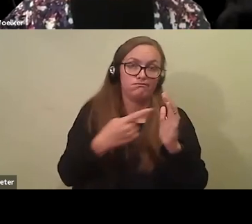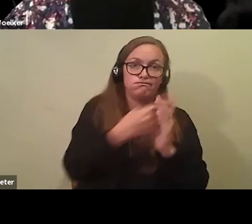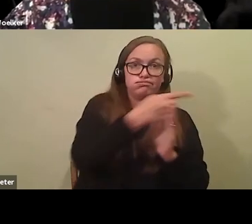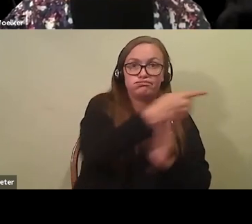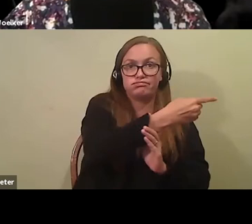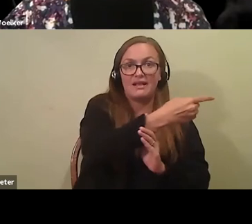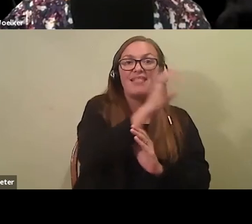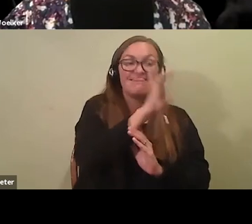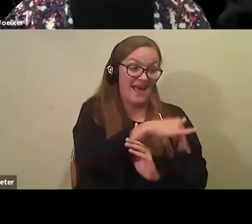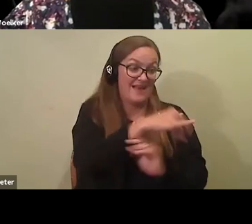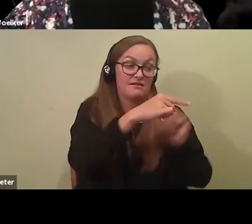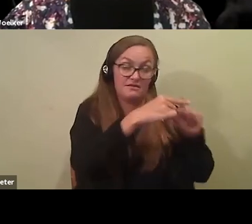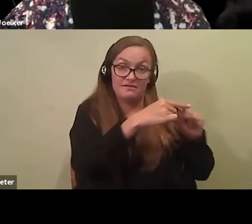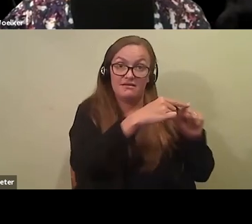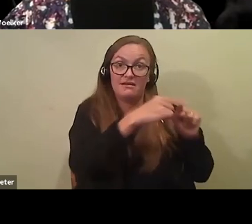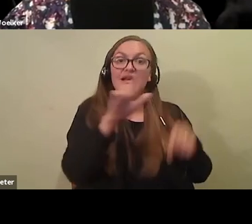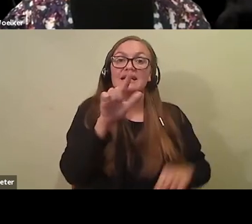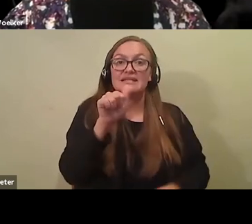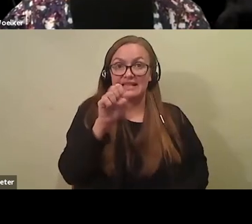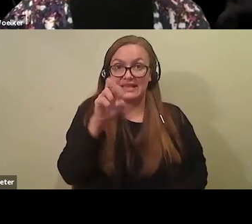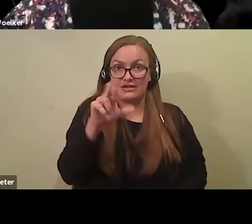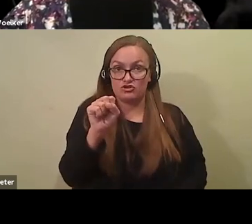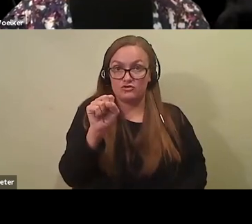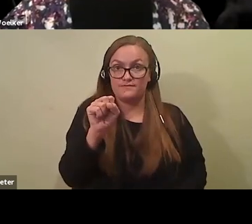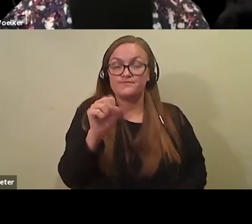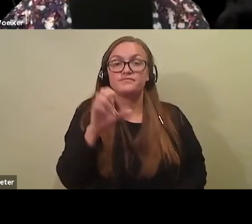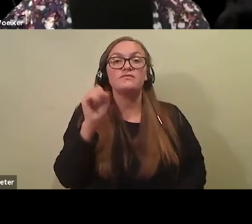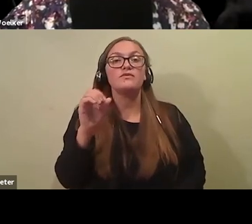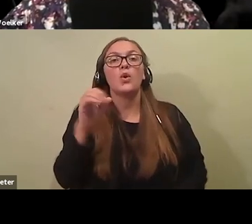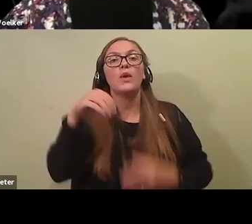the photon, they're kind of swimming in sync,